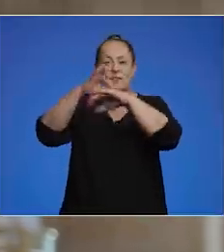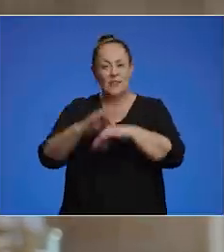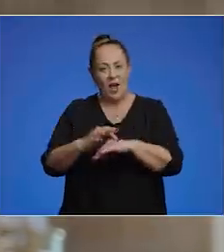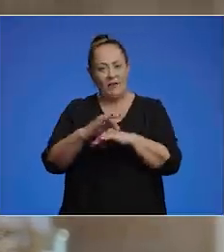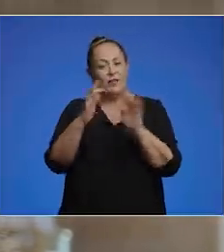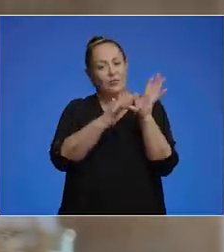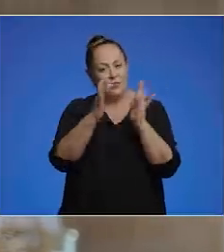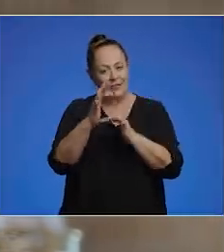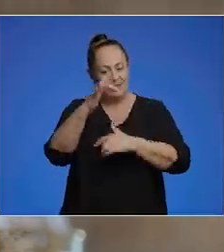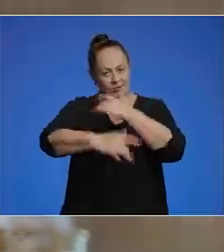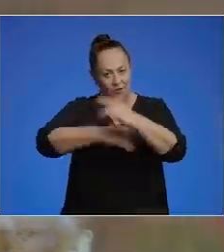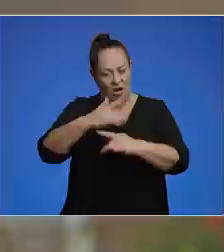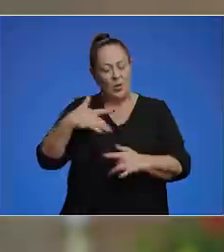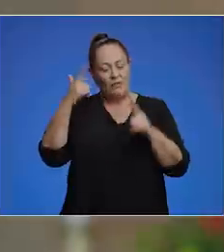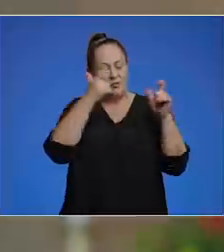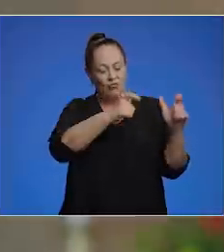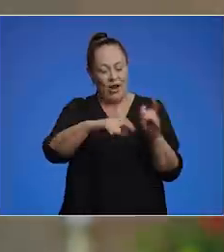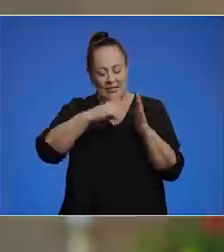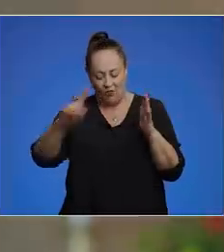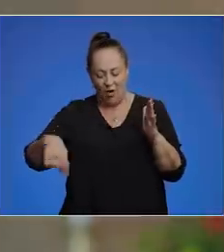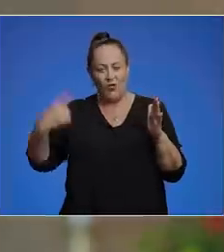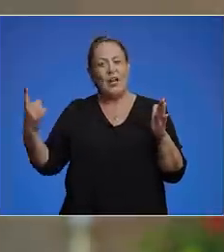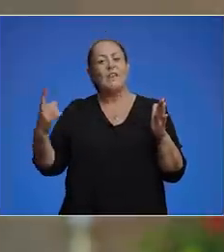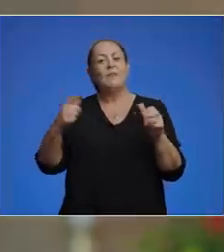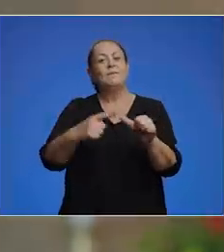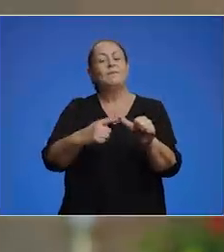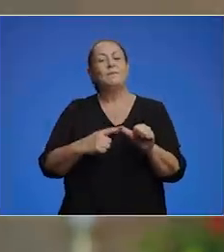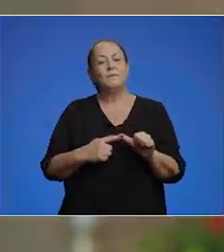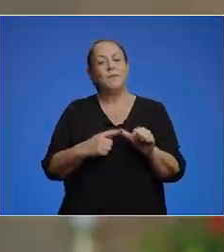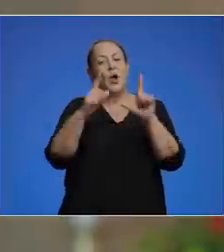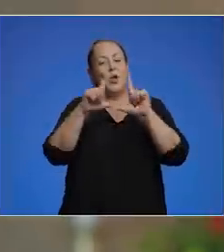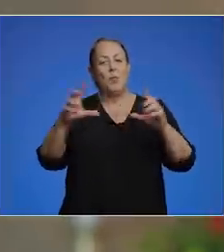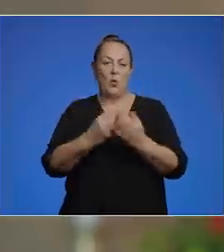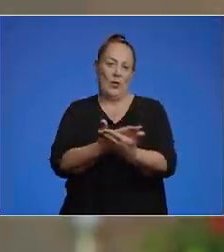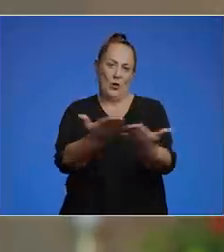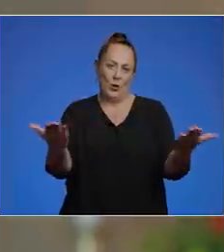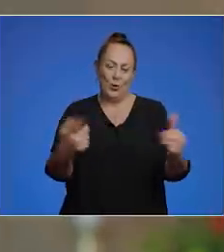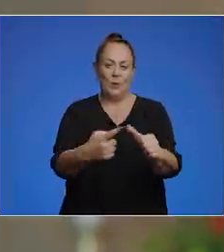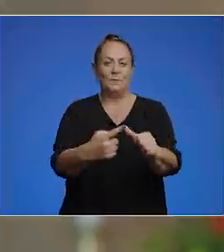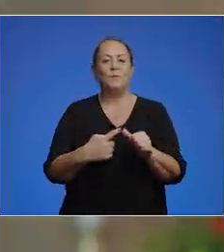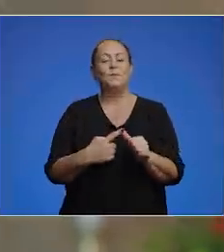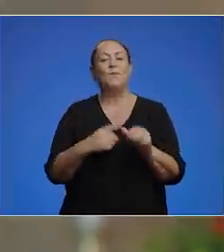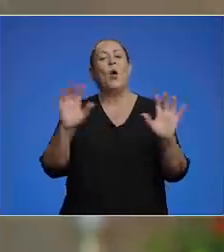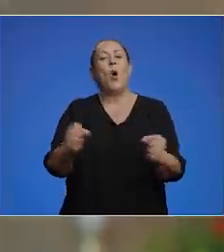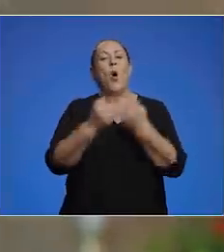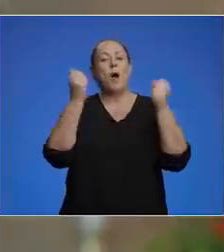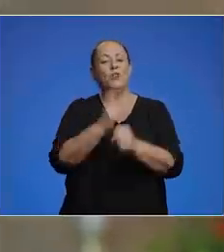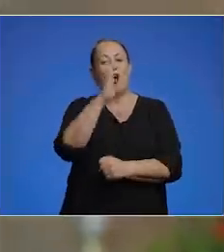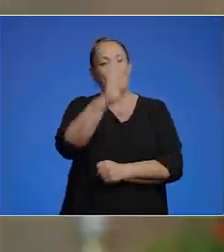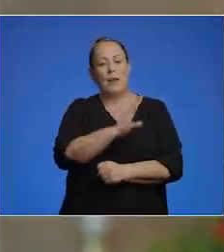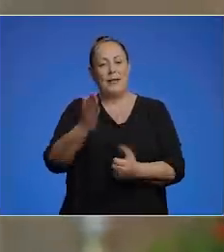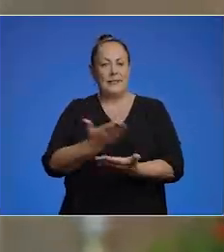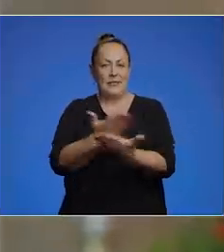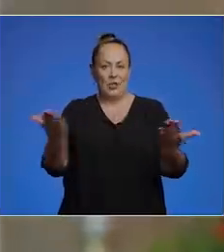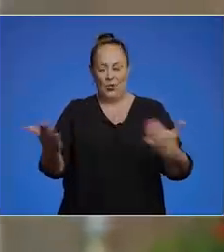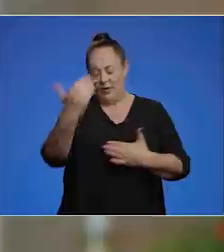of your Son, who lives and reigns forever and ever. Amen. The Lord be with you. And may Almighty God bless